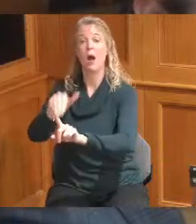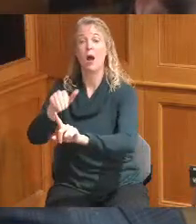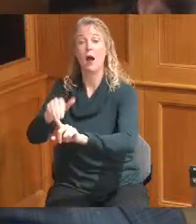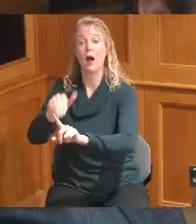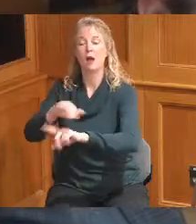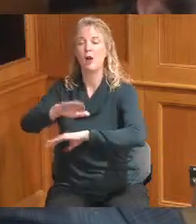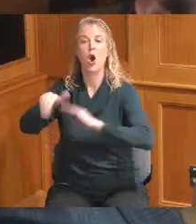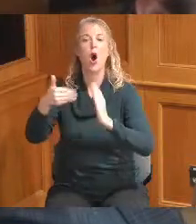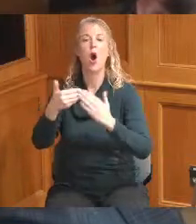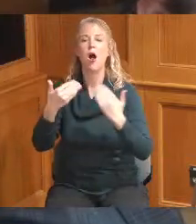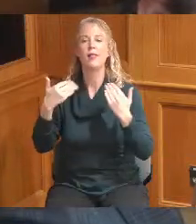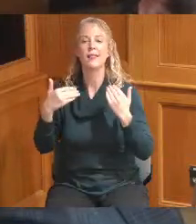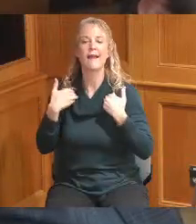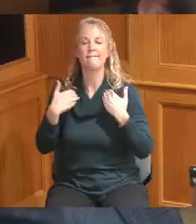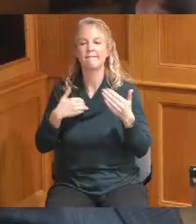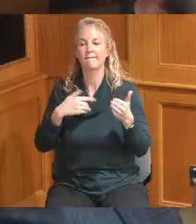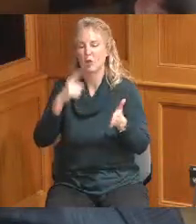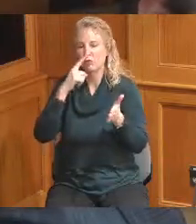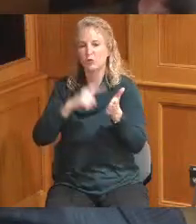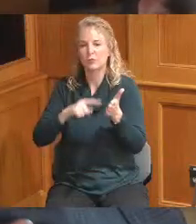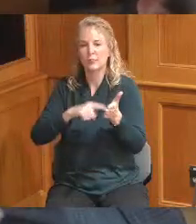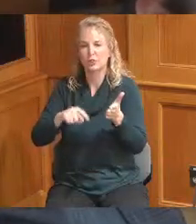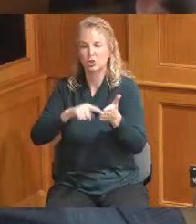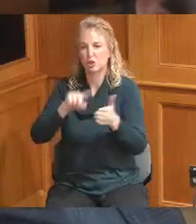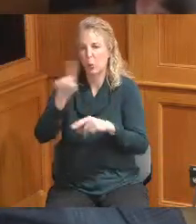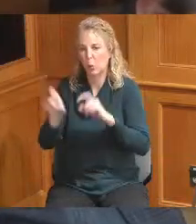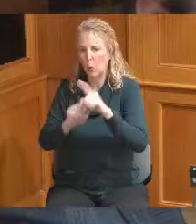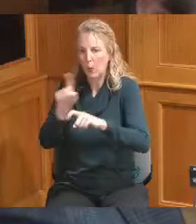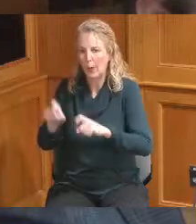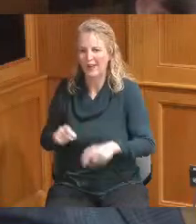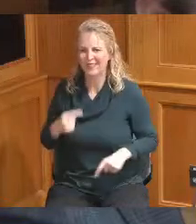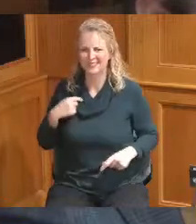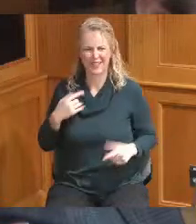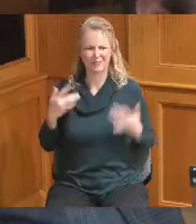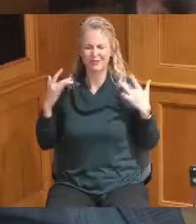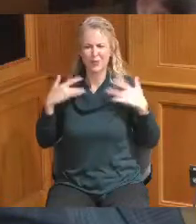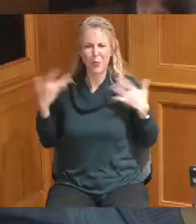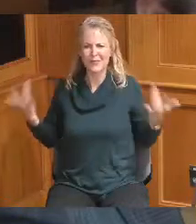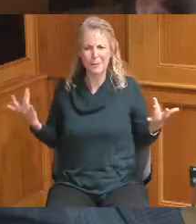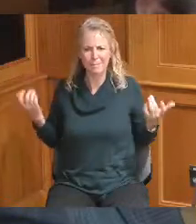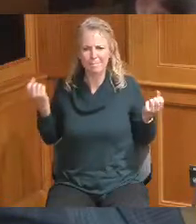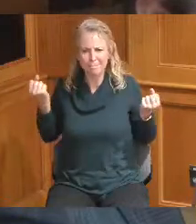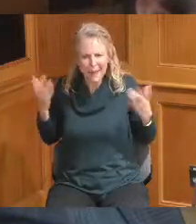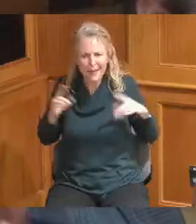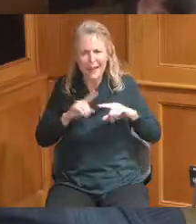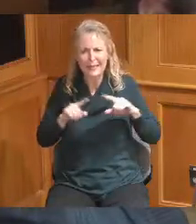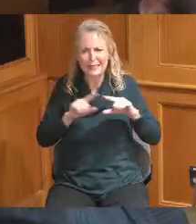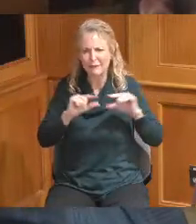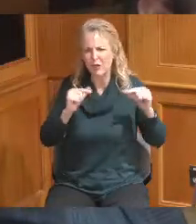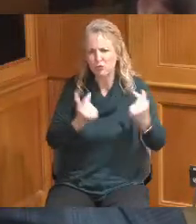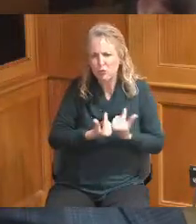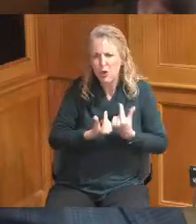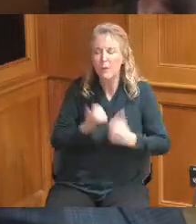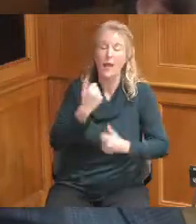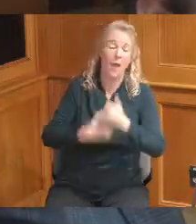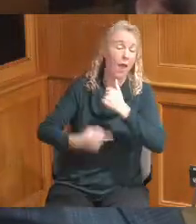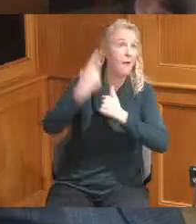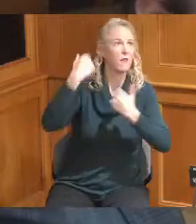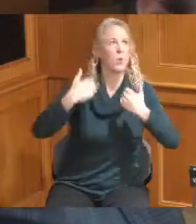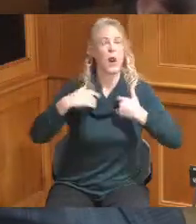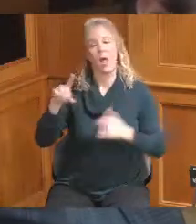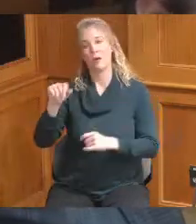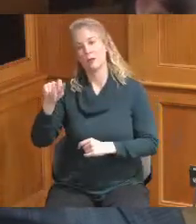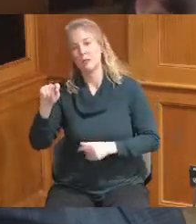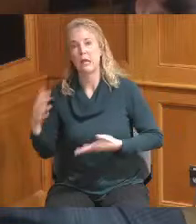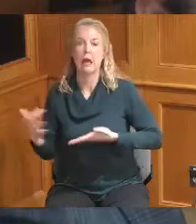them, they all got a survey. It seemed to be a convergence. I don't know what it is. All these groups, and everybody's got a survey.